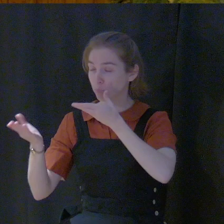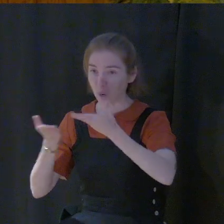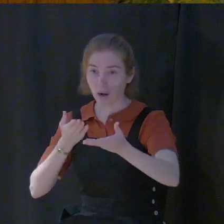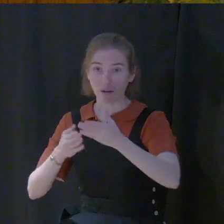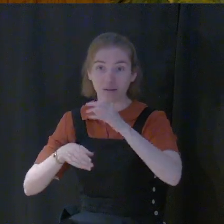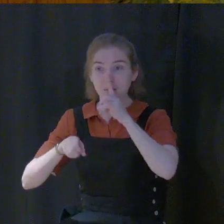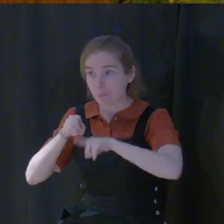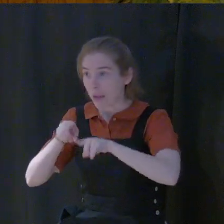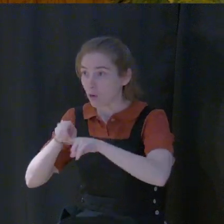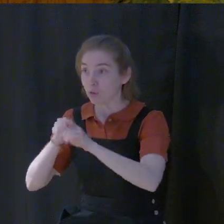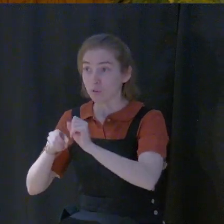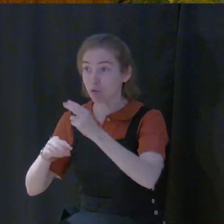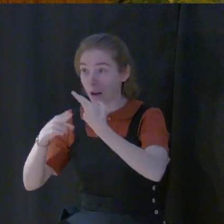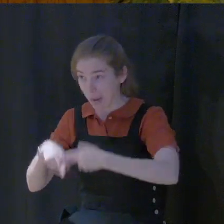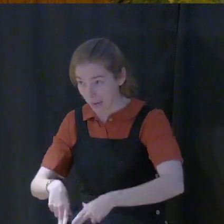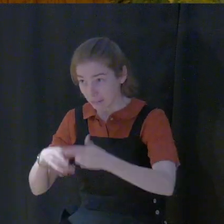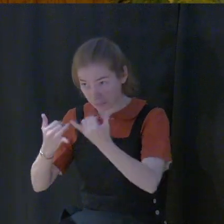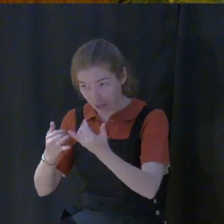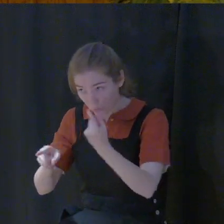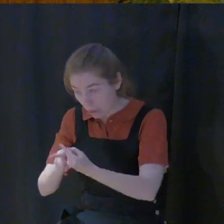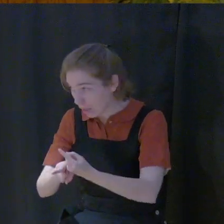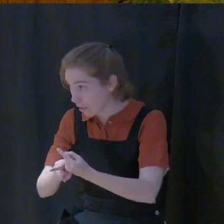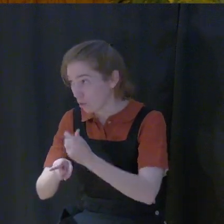into the church today, did you?